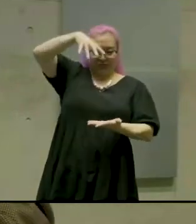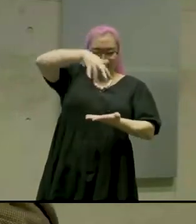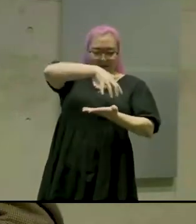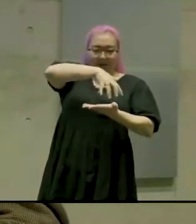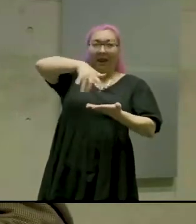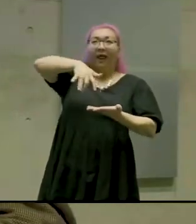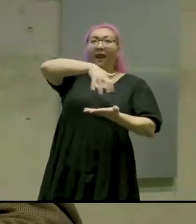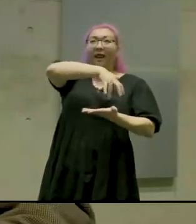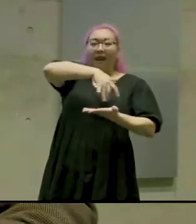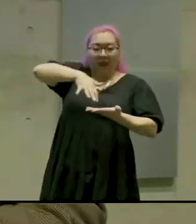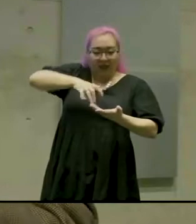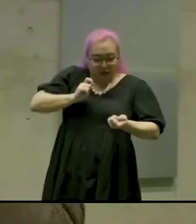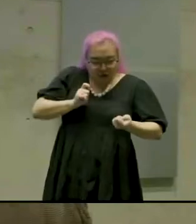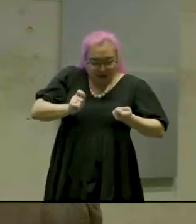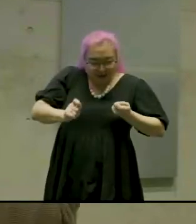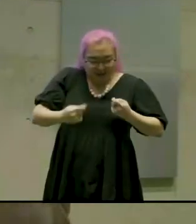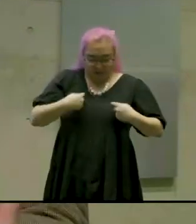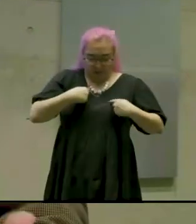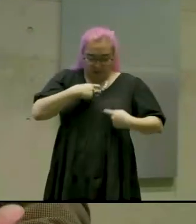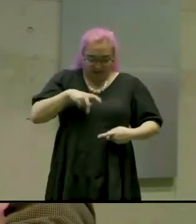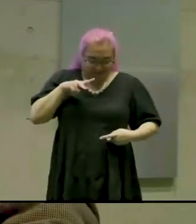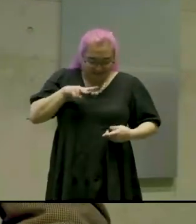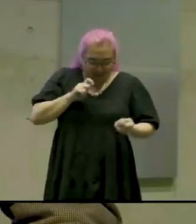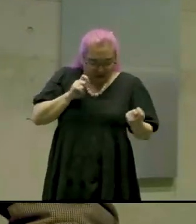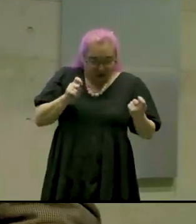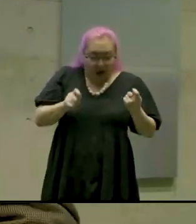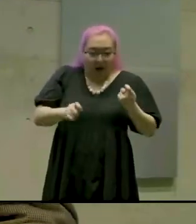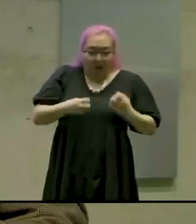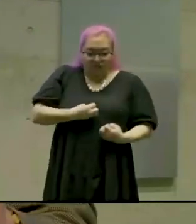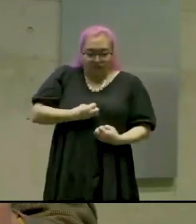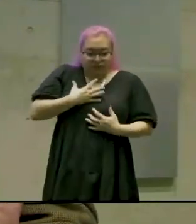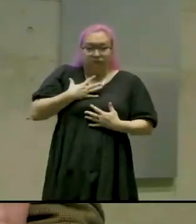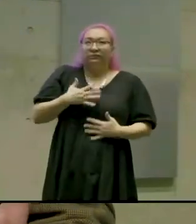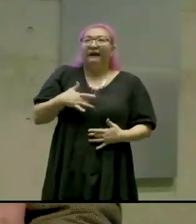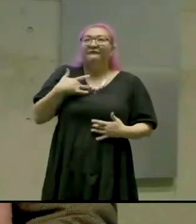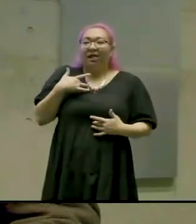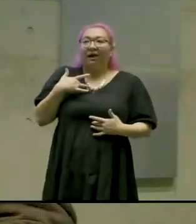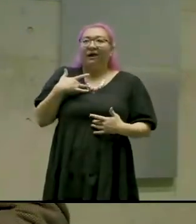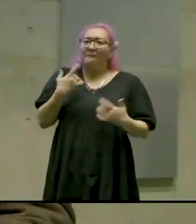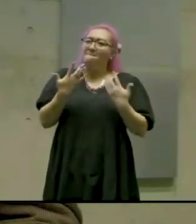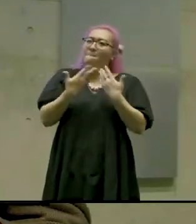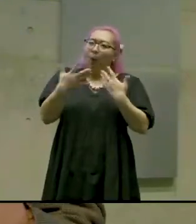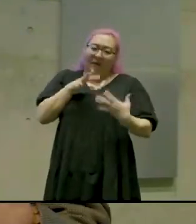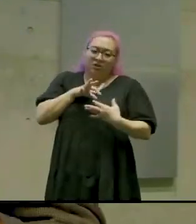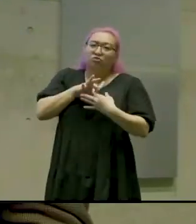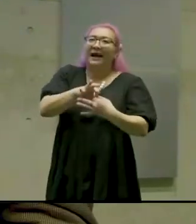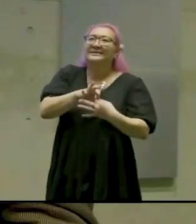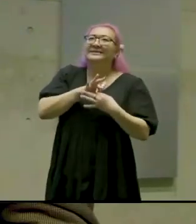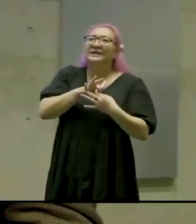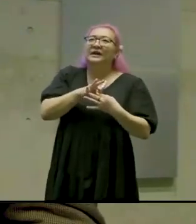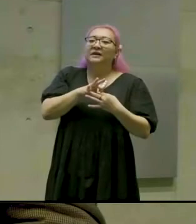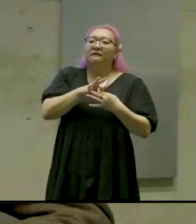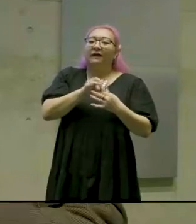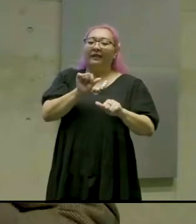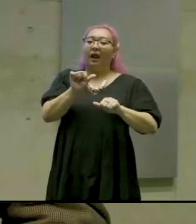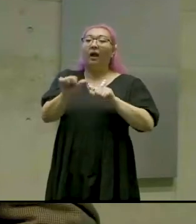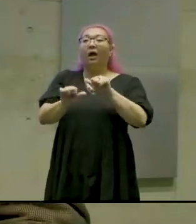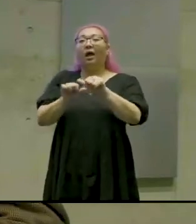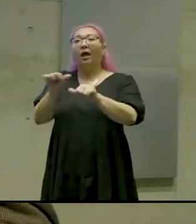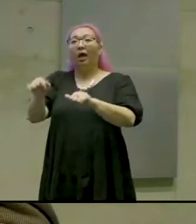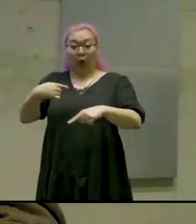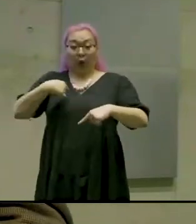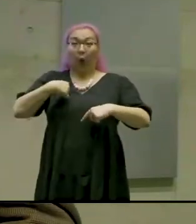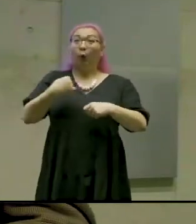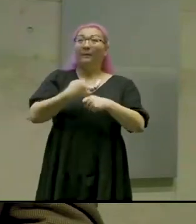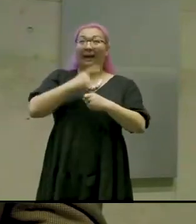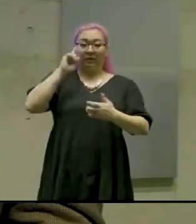written in front of you, or you're getting told the story, and you feel after a while that you're making the choices yourself, and you're deciding how